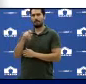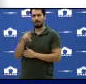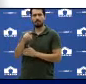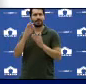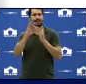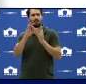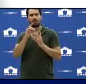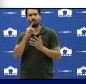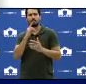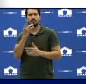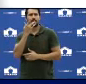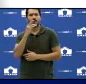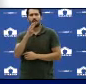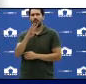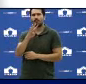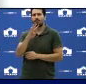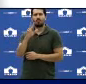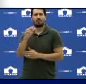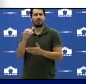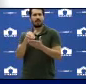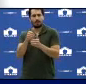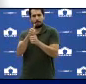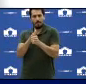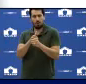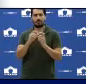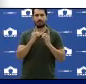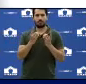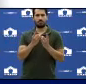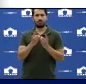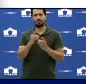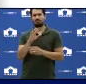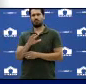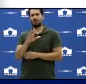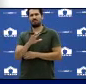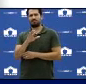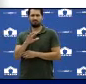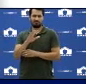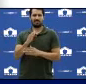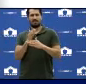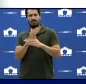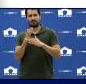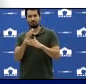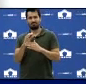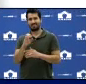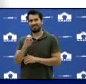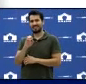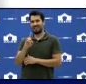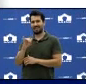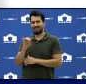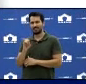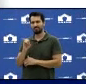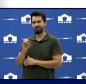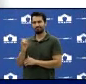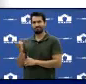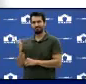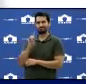it to be close to around 43,000 per single member district, roughly. So I'm going to have Eddie Hernandez-Perez come up and talk